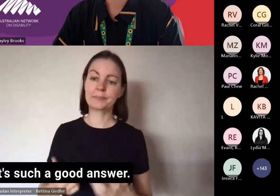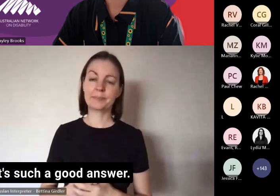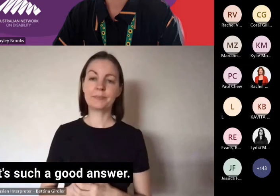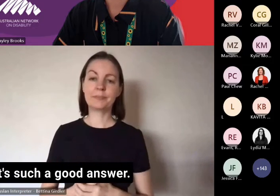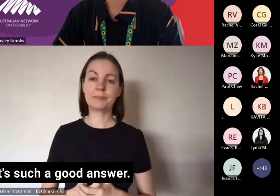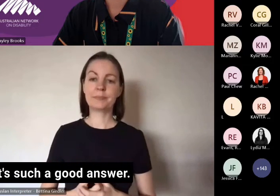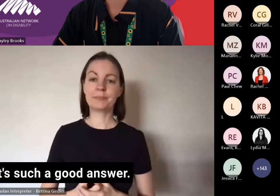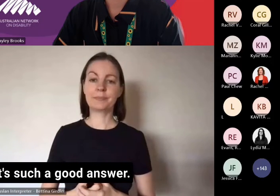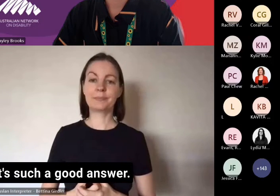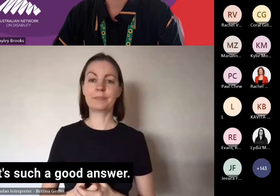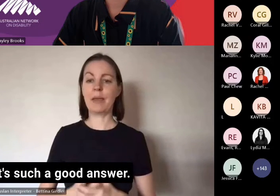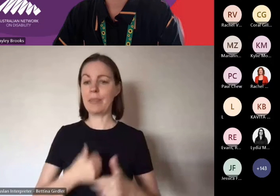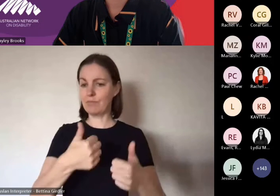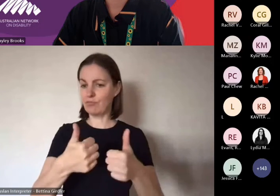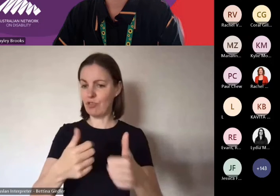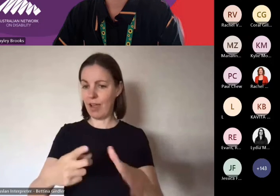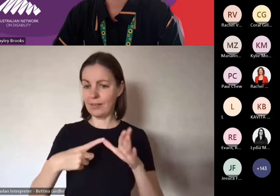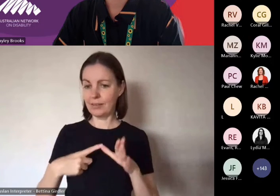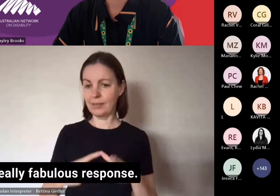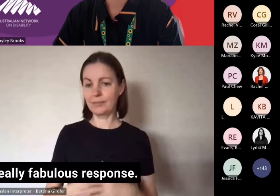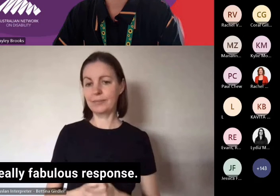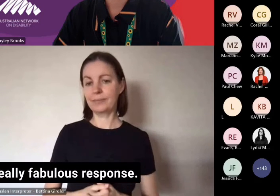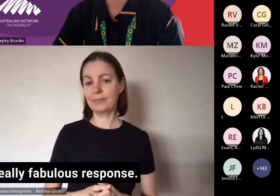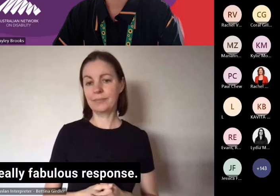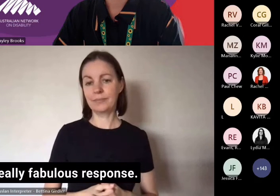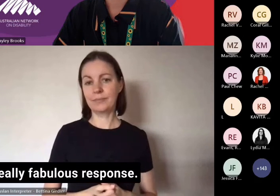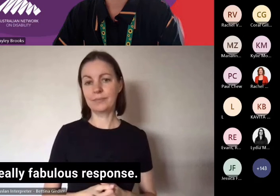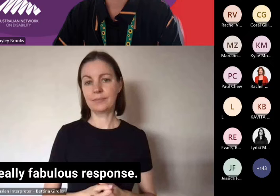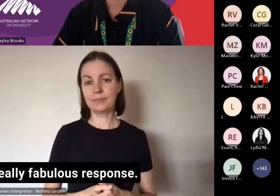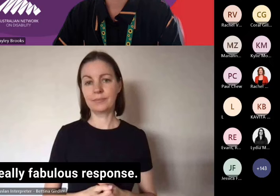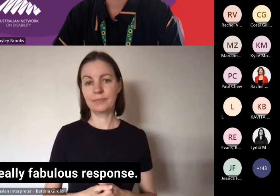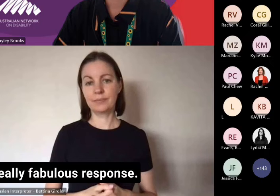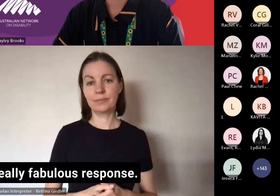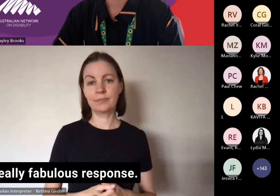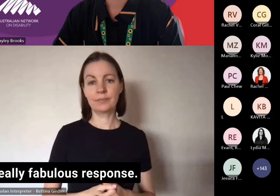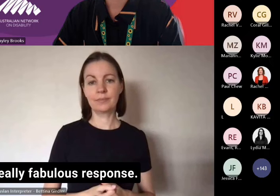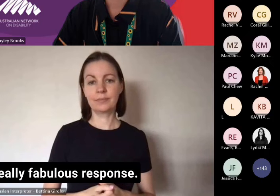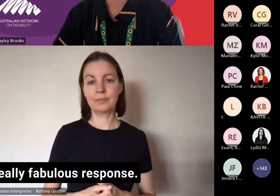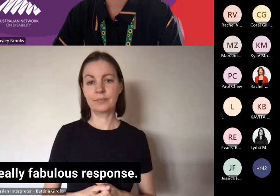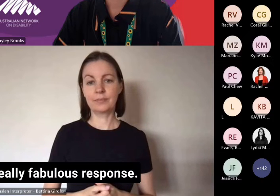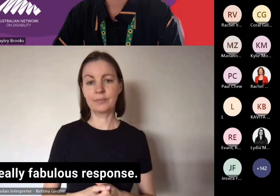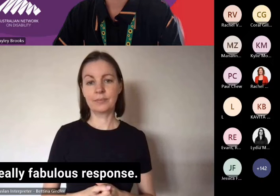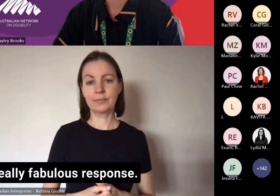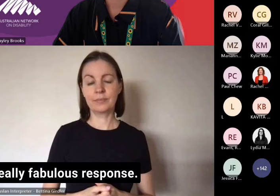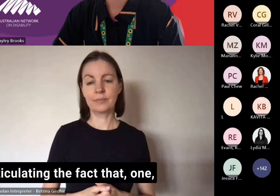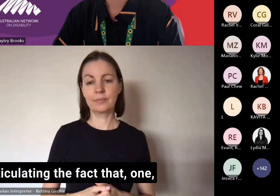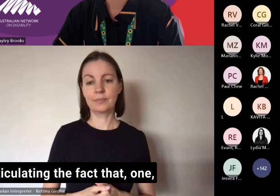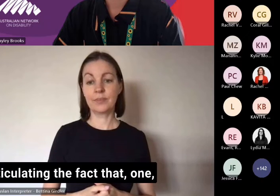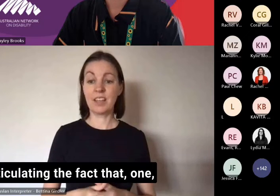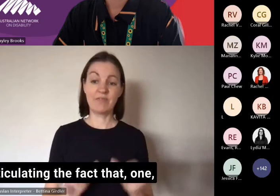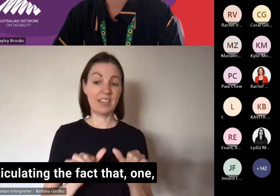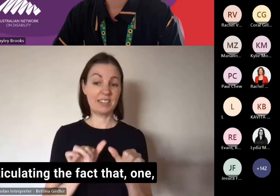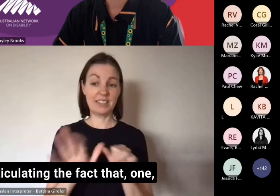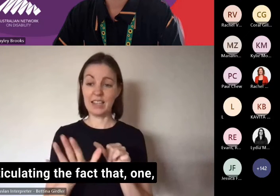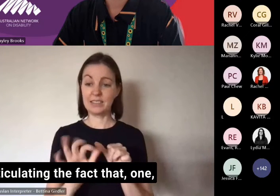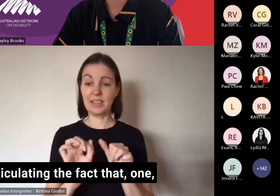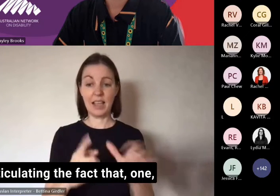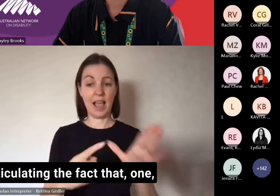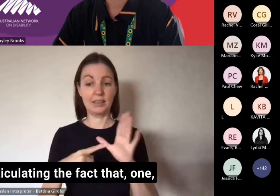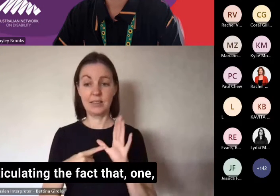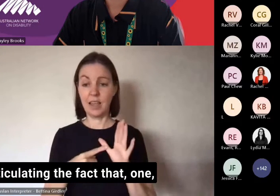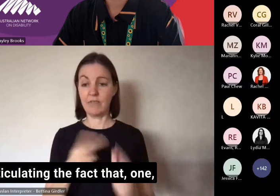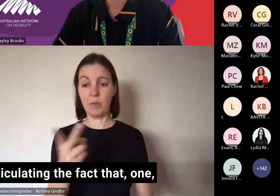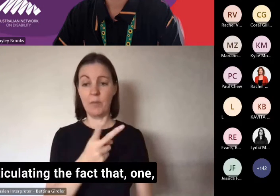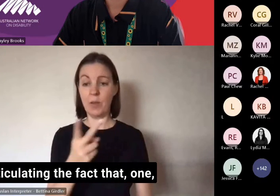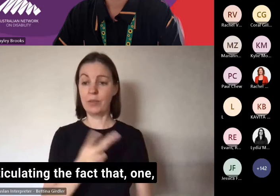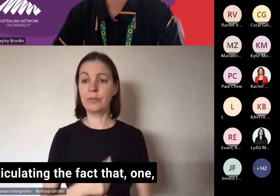But yeah, that's such a good answer. Emma here, a really fabulous response both. I think it's articulating